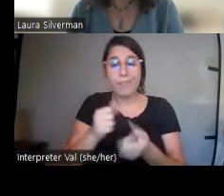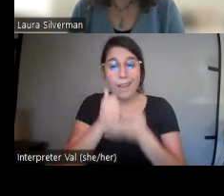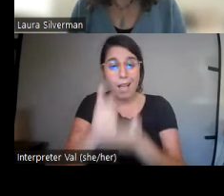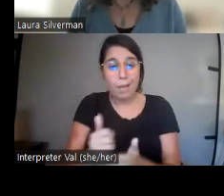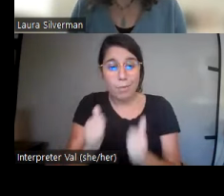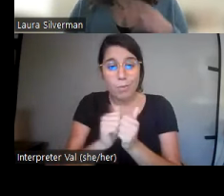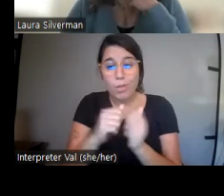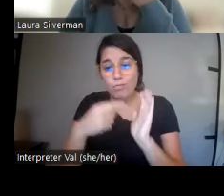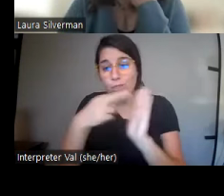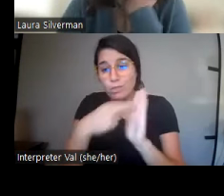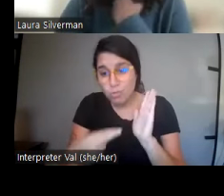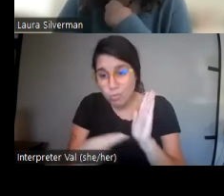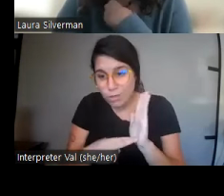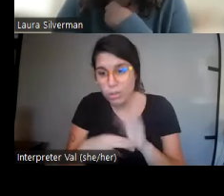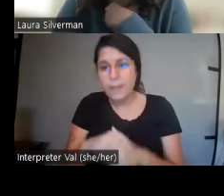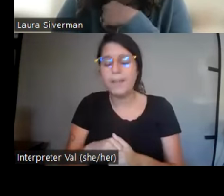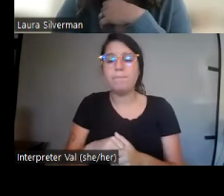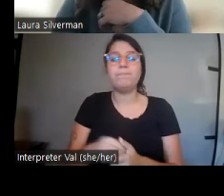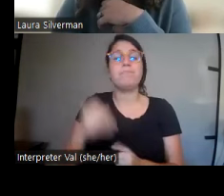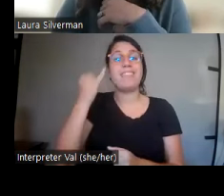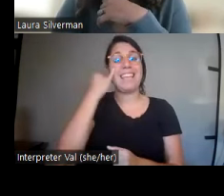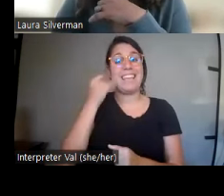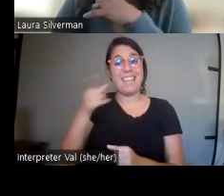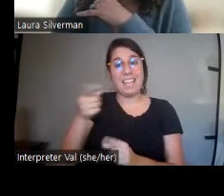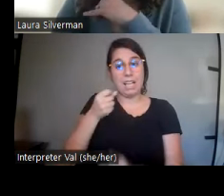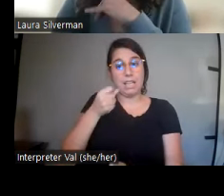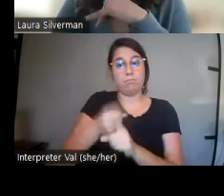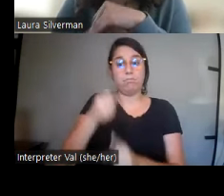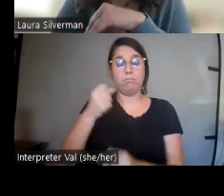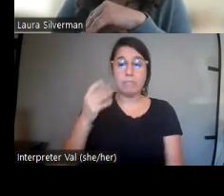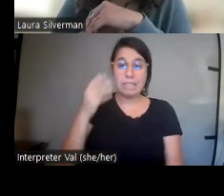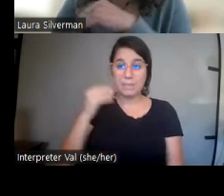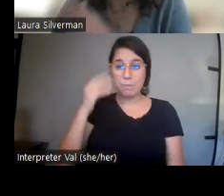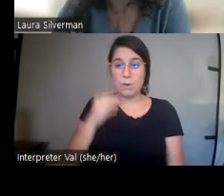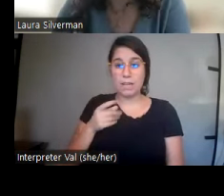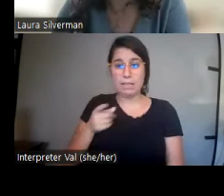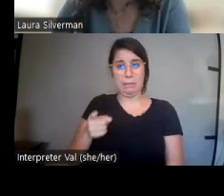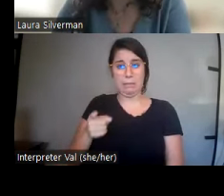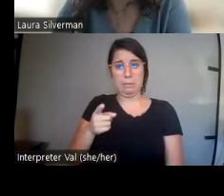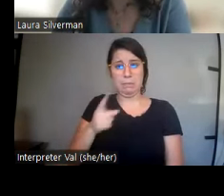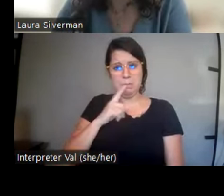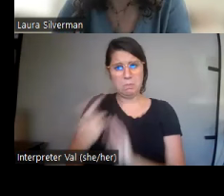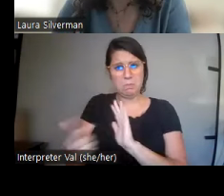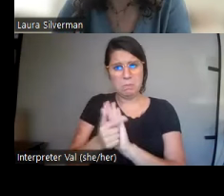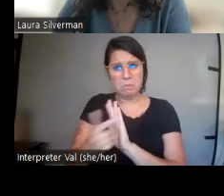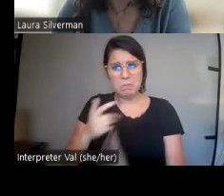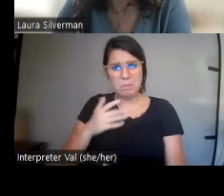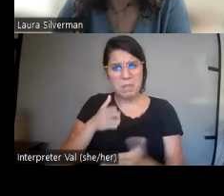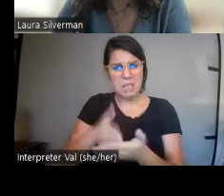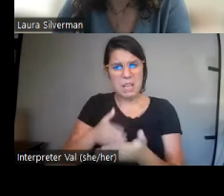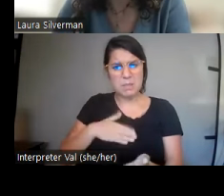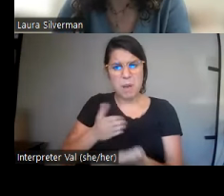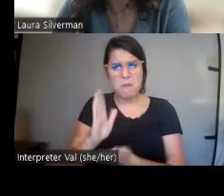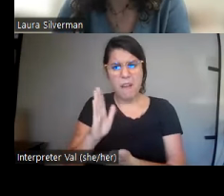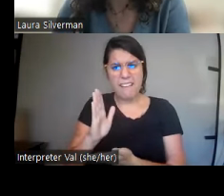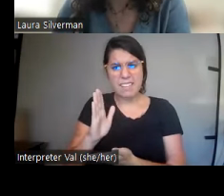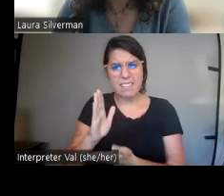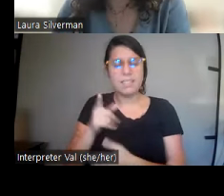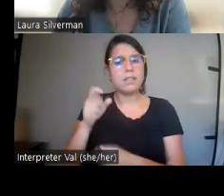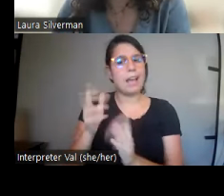voter registration. And if you encounter what you think is a violation of your rights, you can also talk to